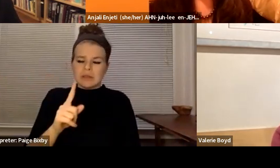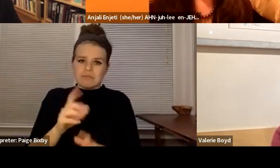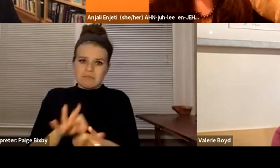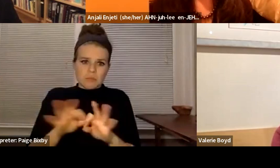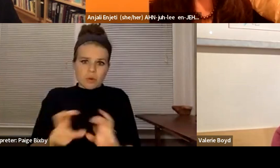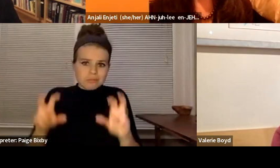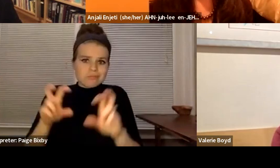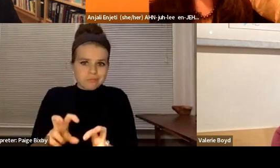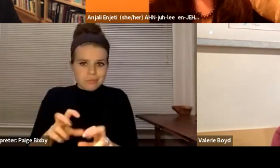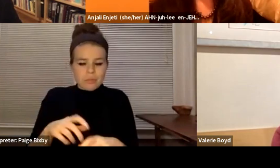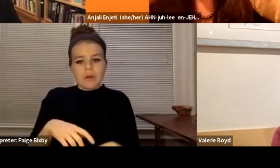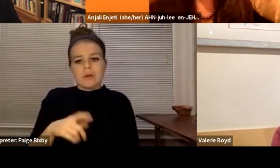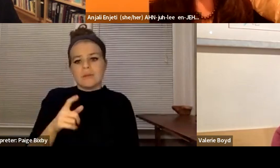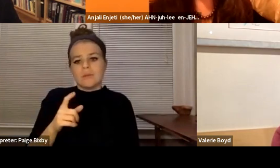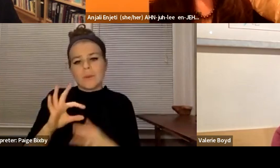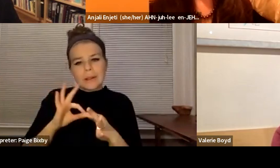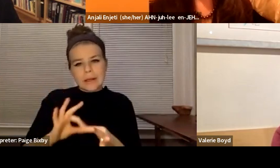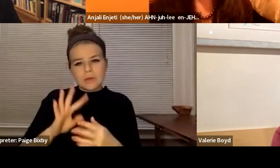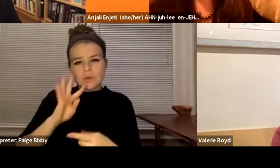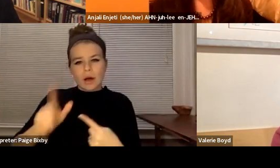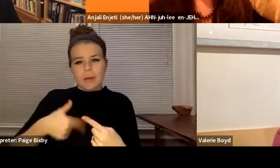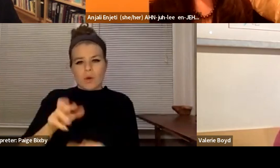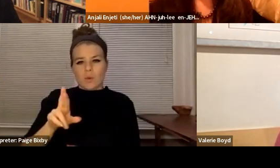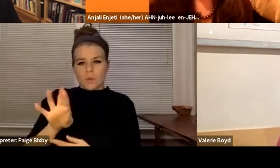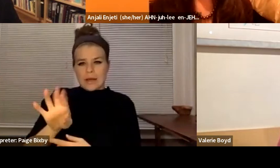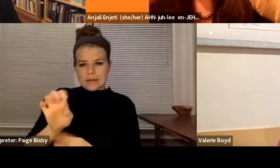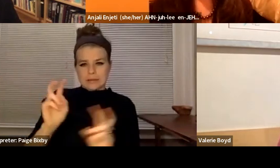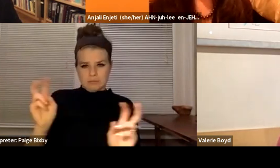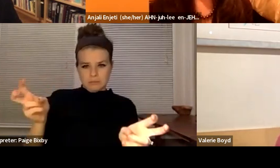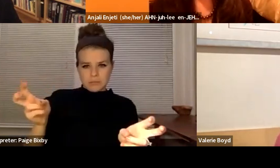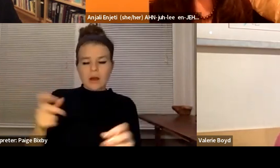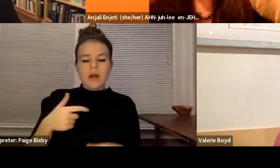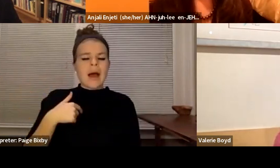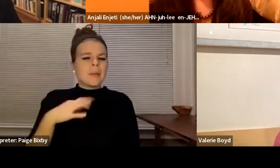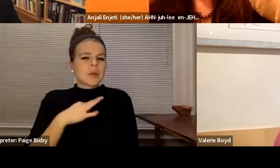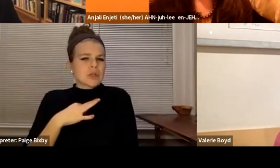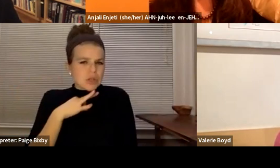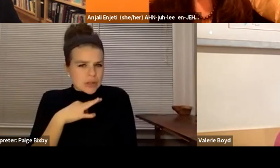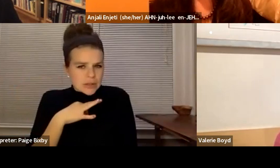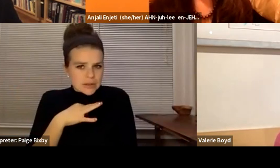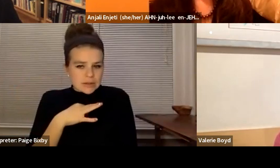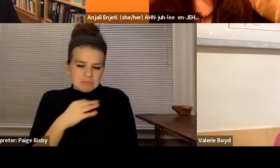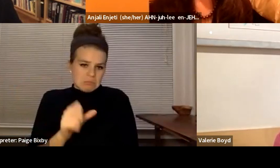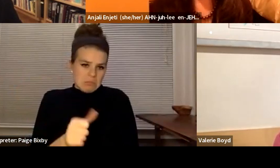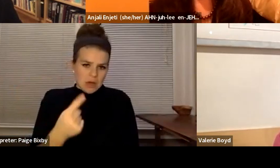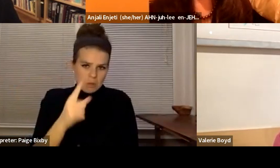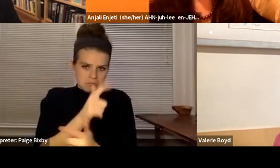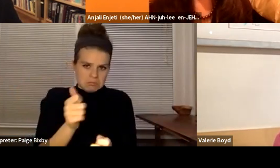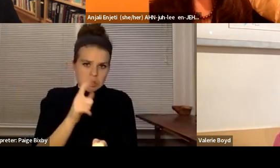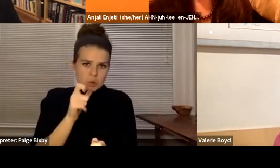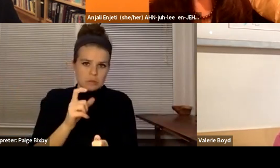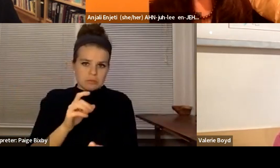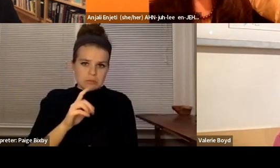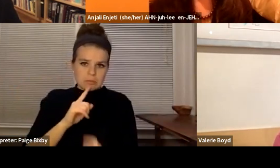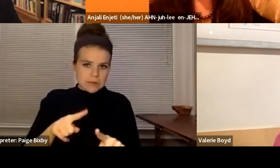with regards to talking about race. And I'm curious, and whoever would like to go to first, like, how